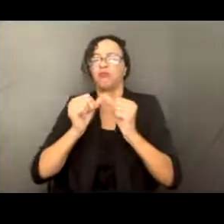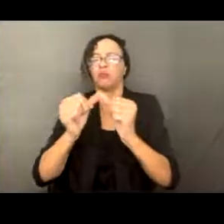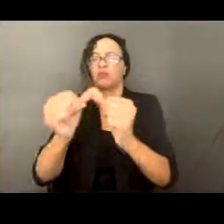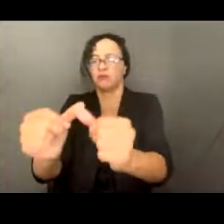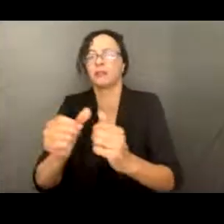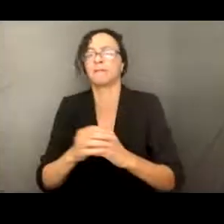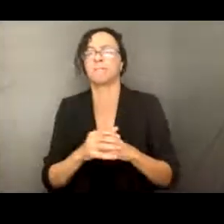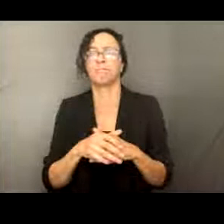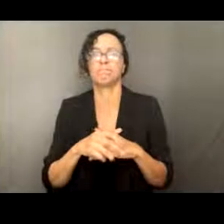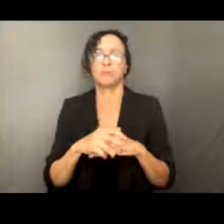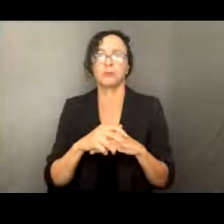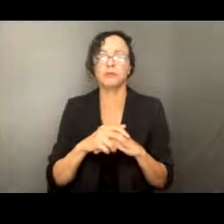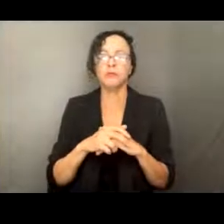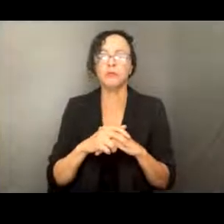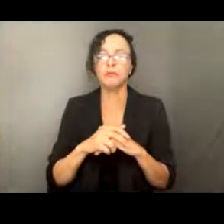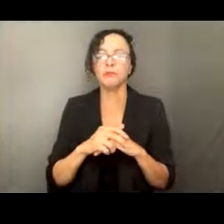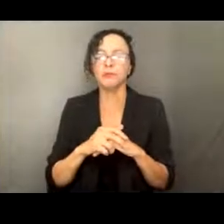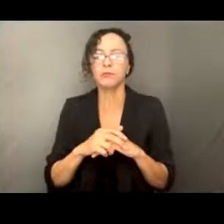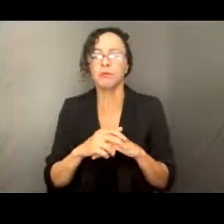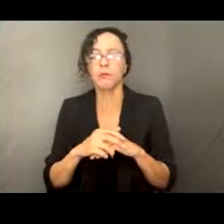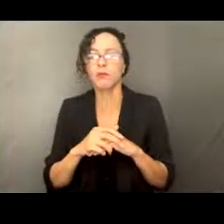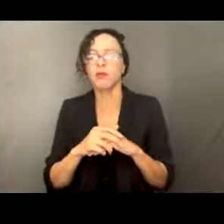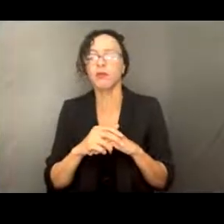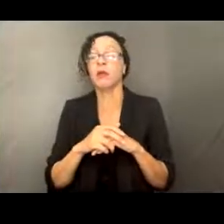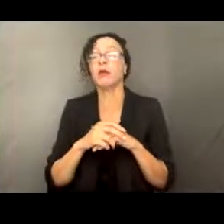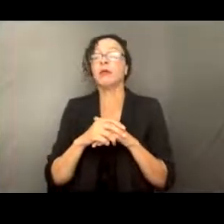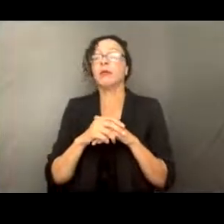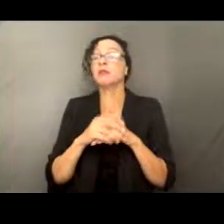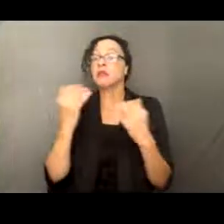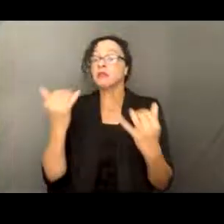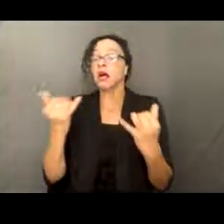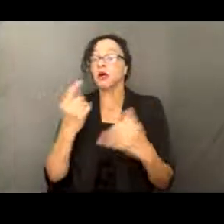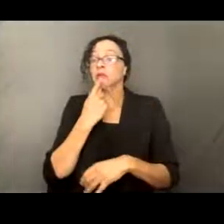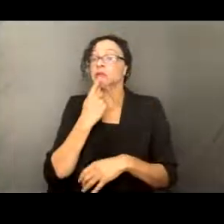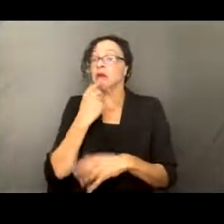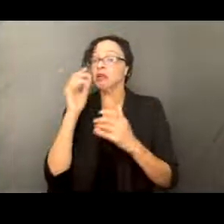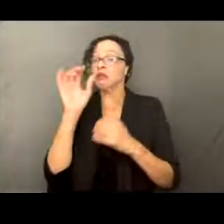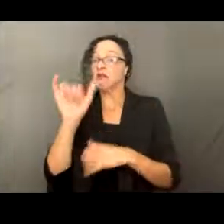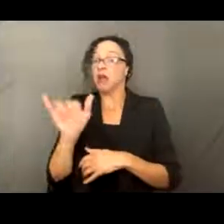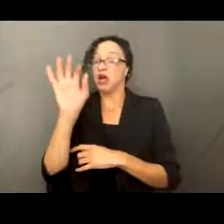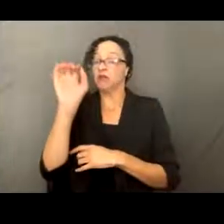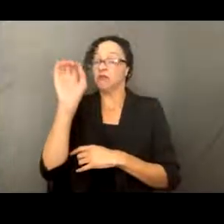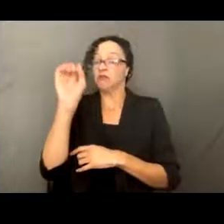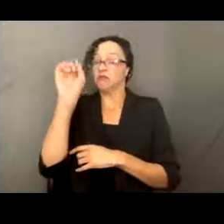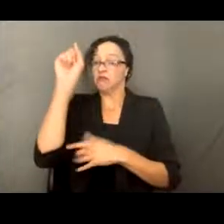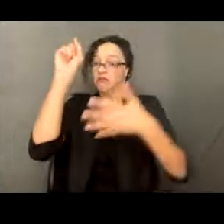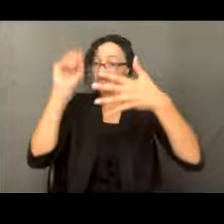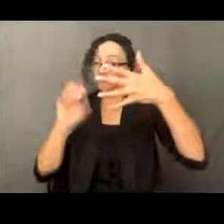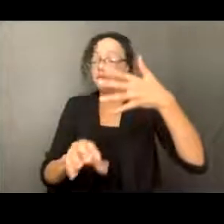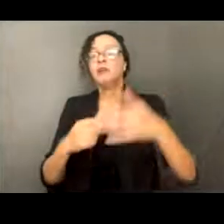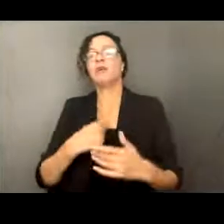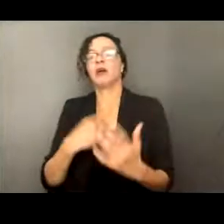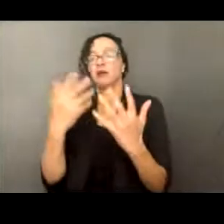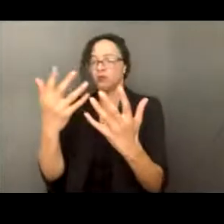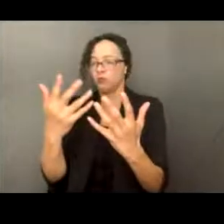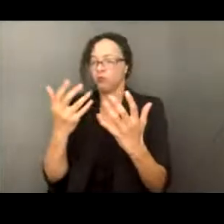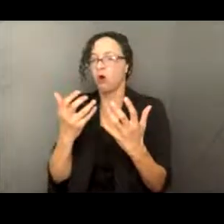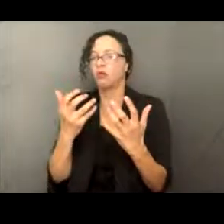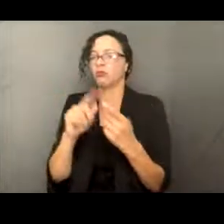And with that, I would just like to thank the commission for the investments that have been provided, like I say, through the